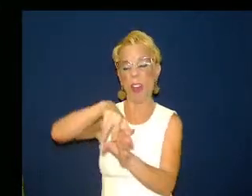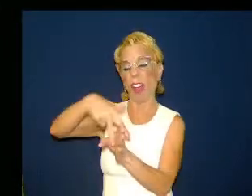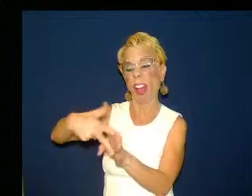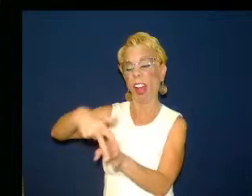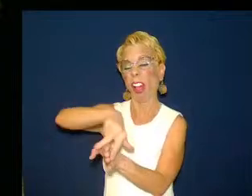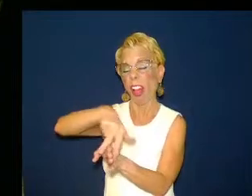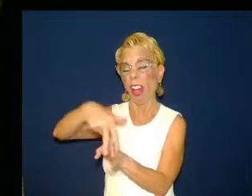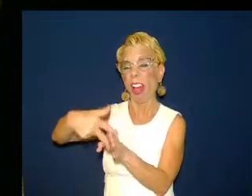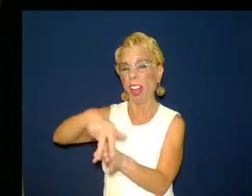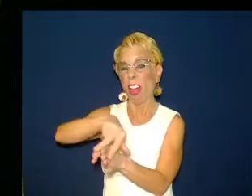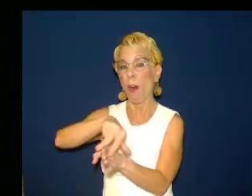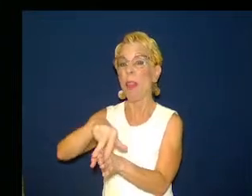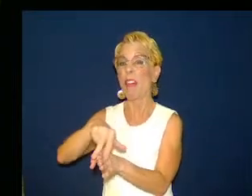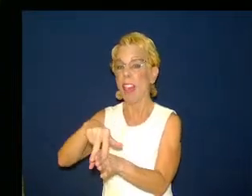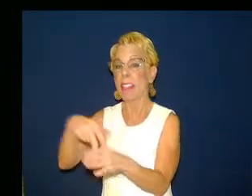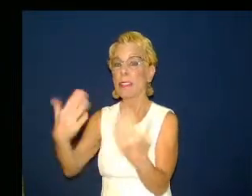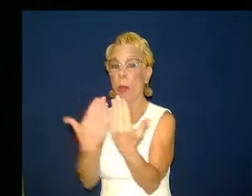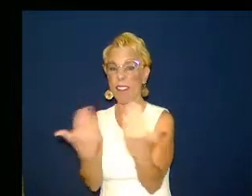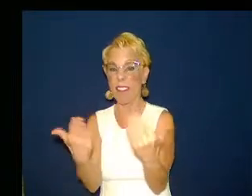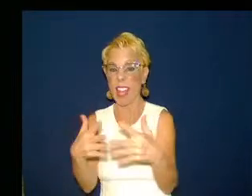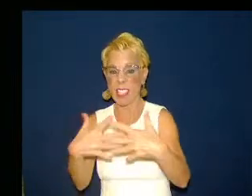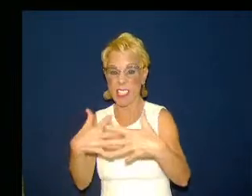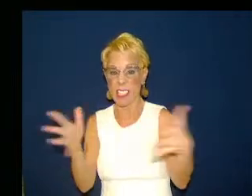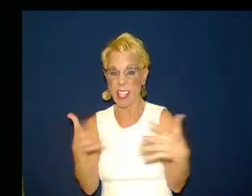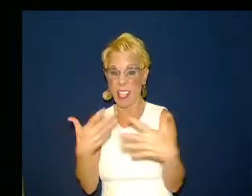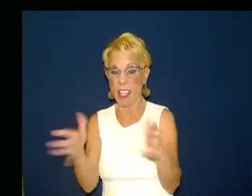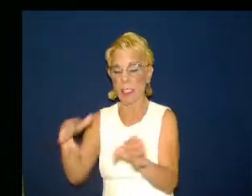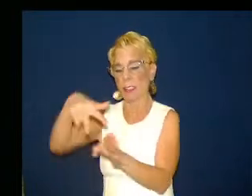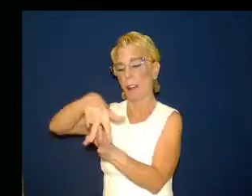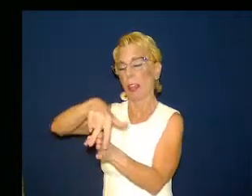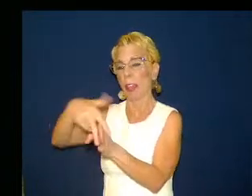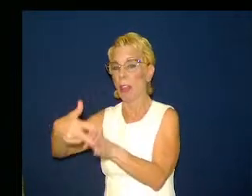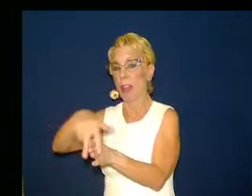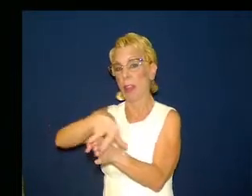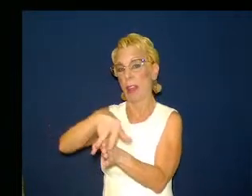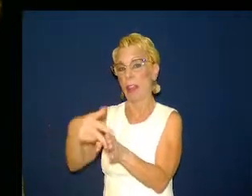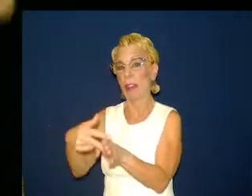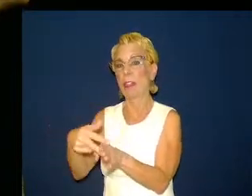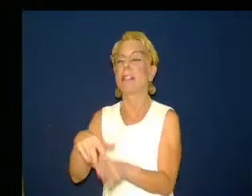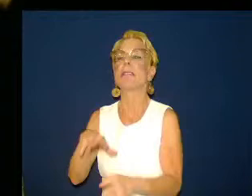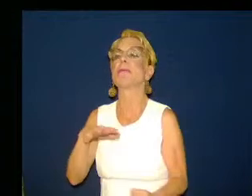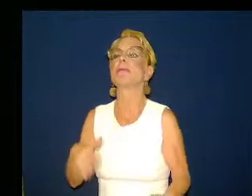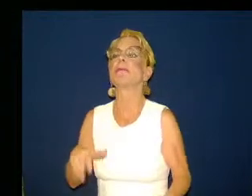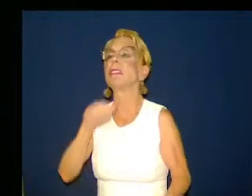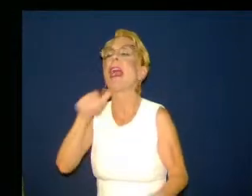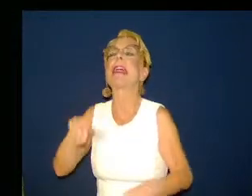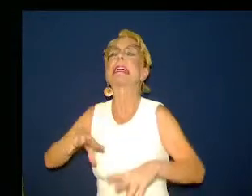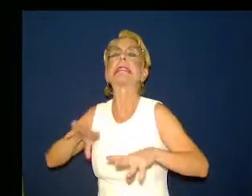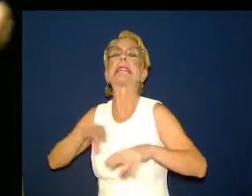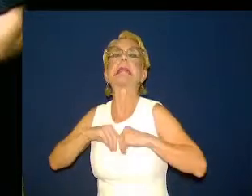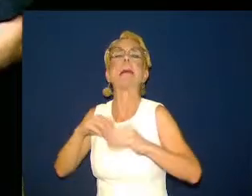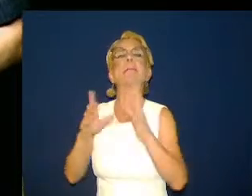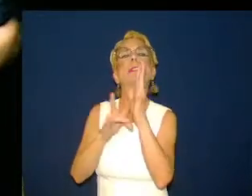to try it because Jesus is the authority. Now,